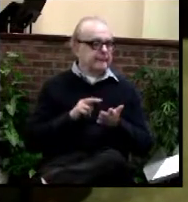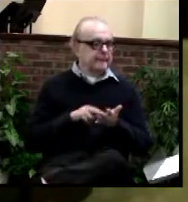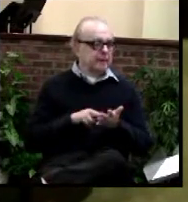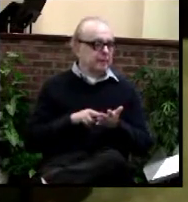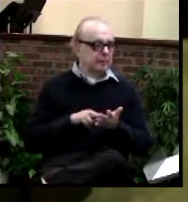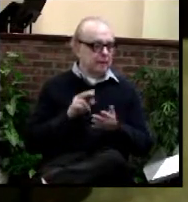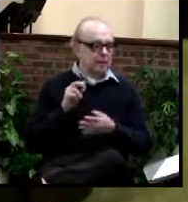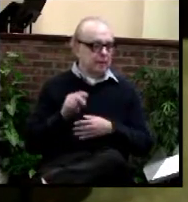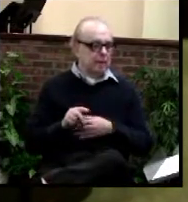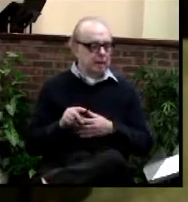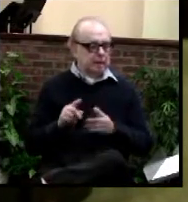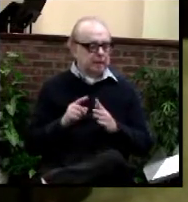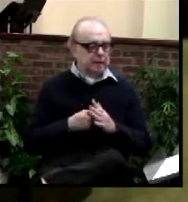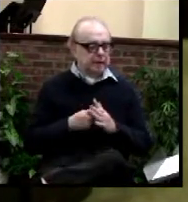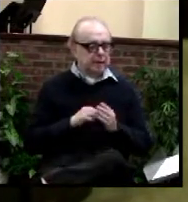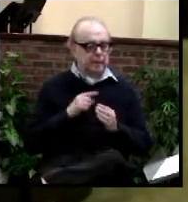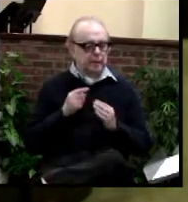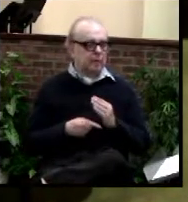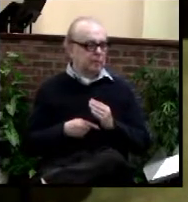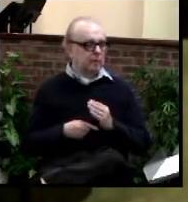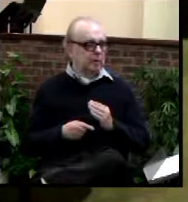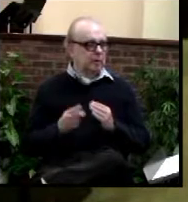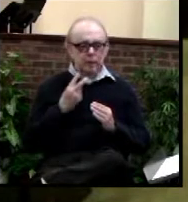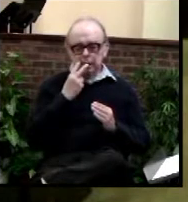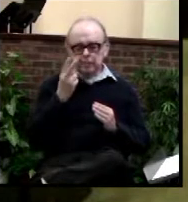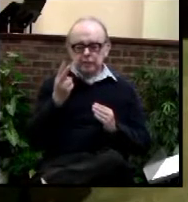end point, and you will see no deviation.